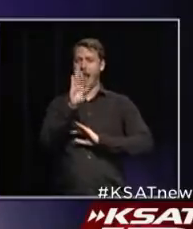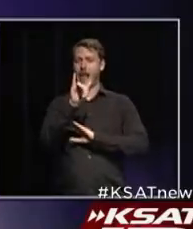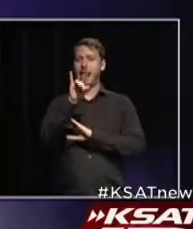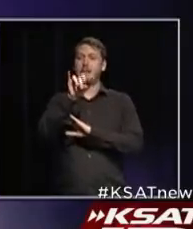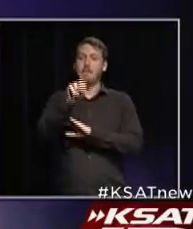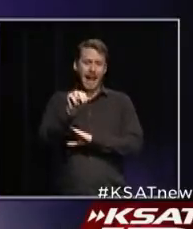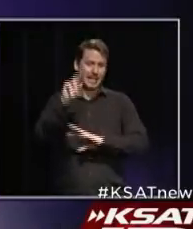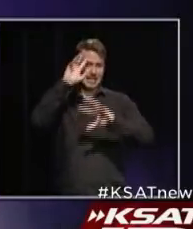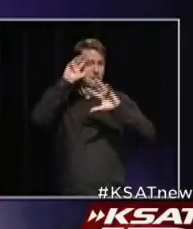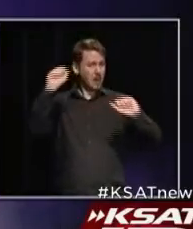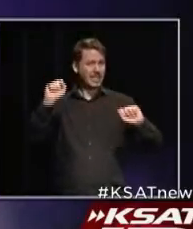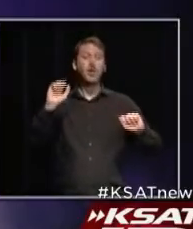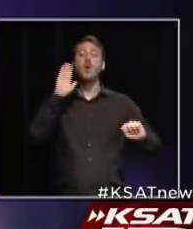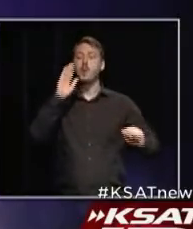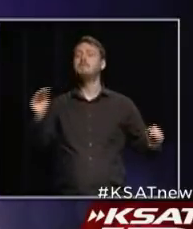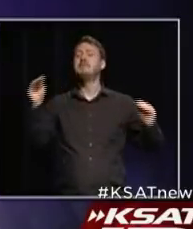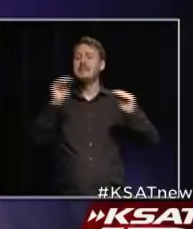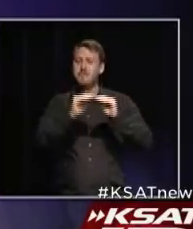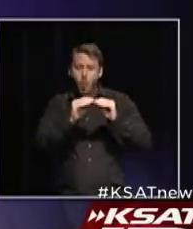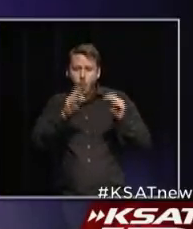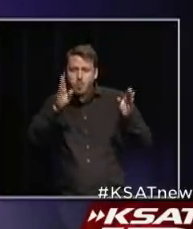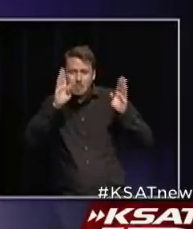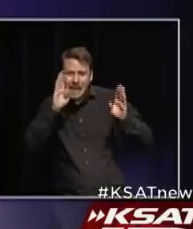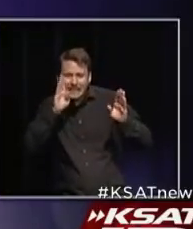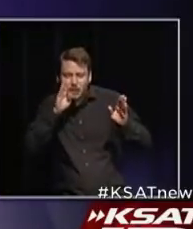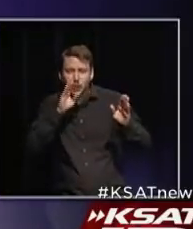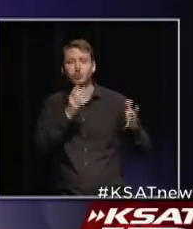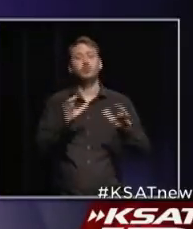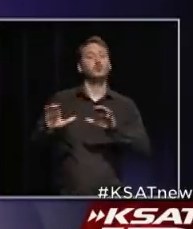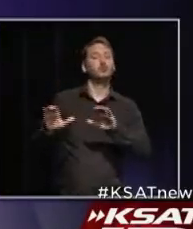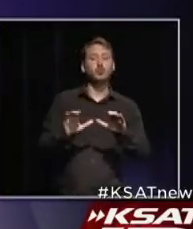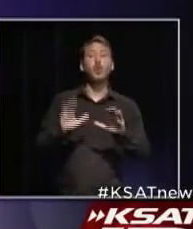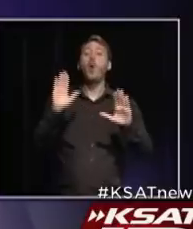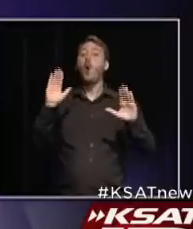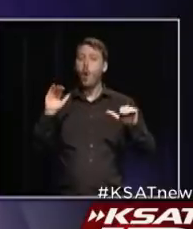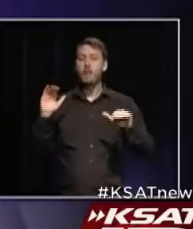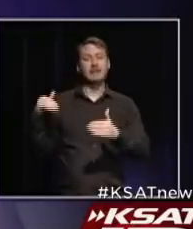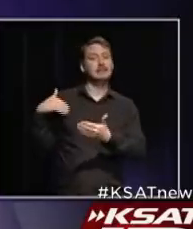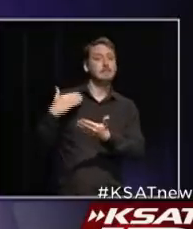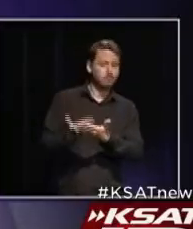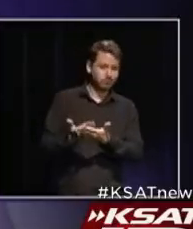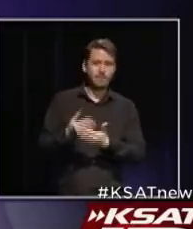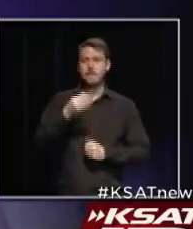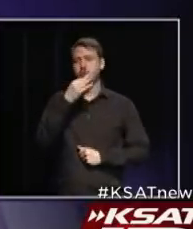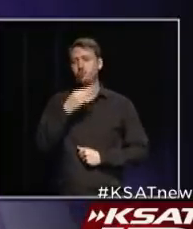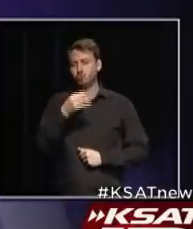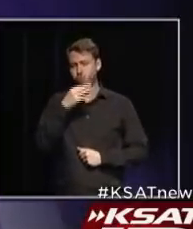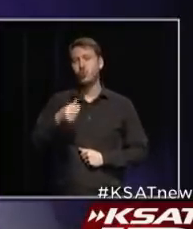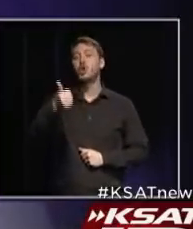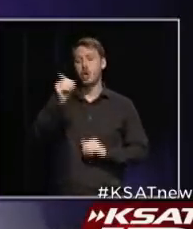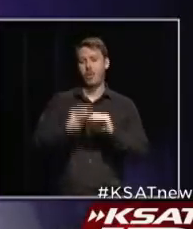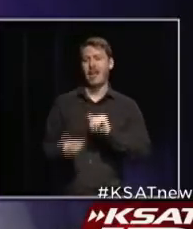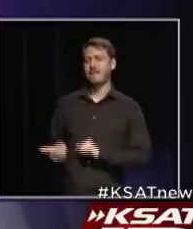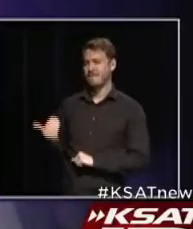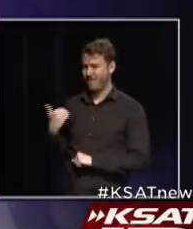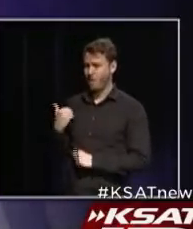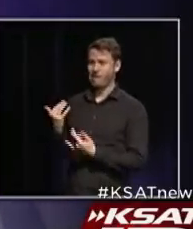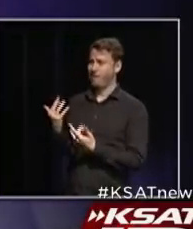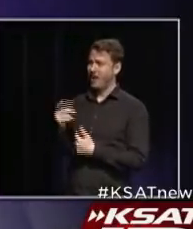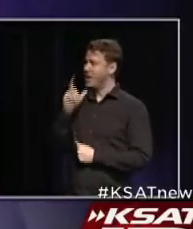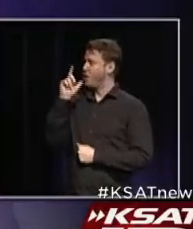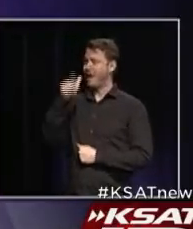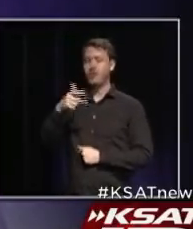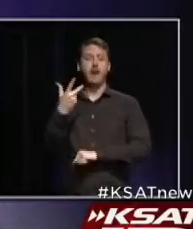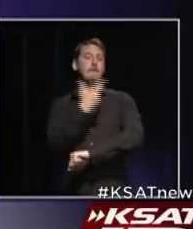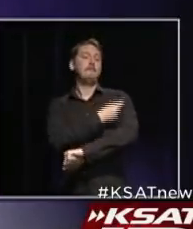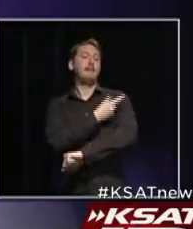to be paying a lot more attention to this, and hopefully he'll be able to get the supply coming in at a quicker pace, and we'll be able to vaccinate